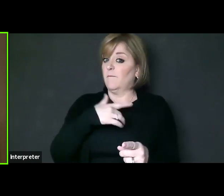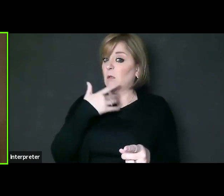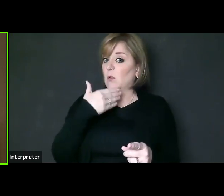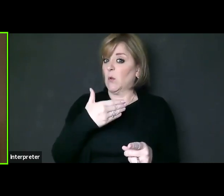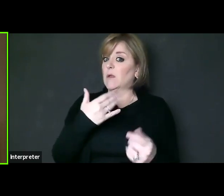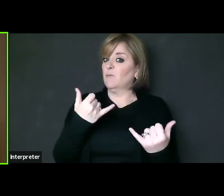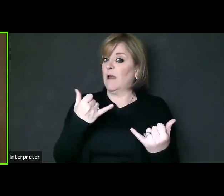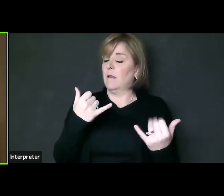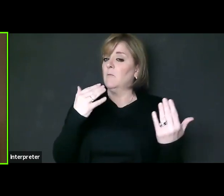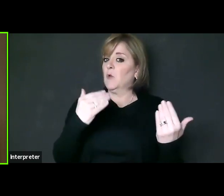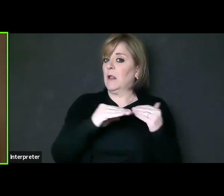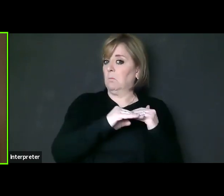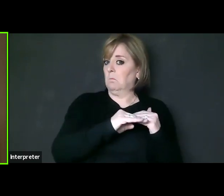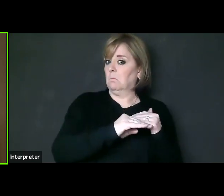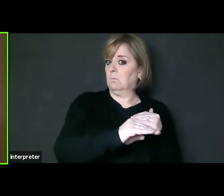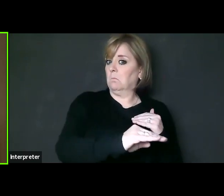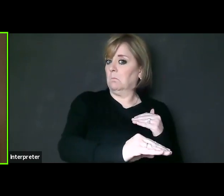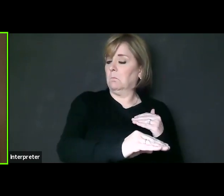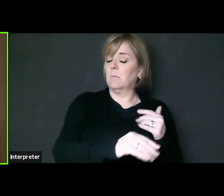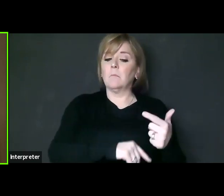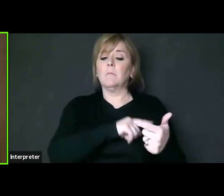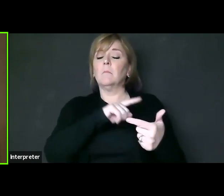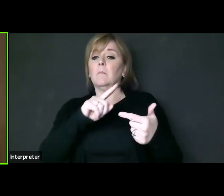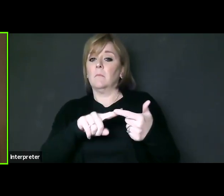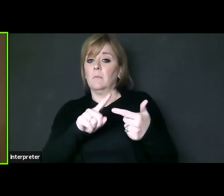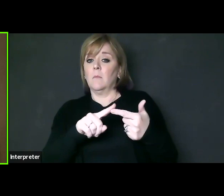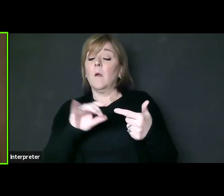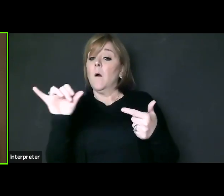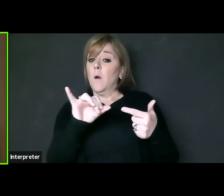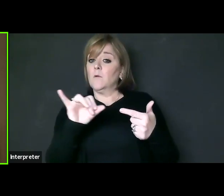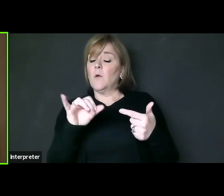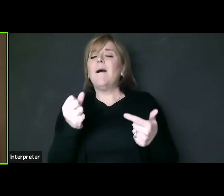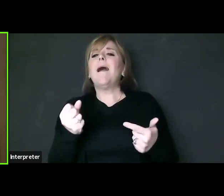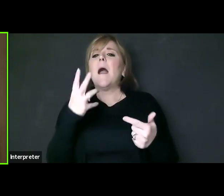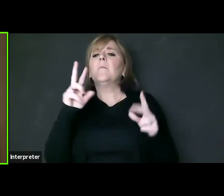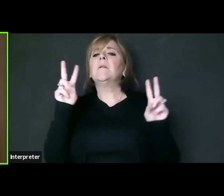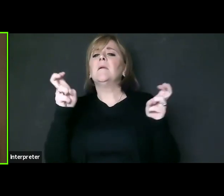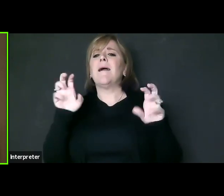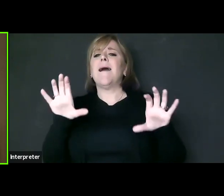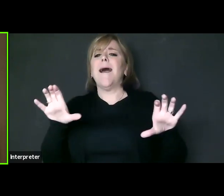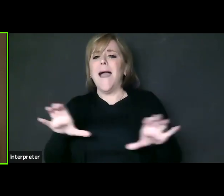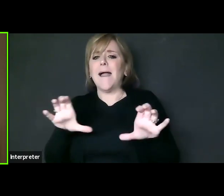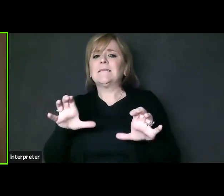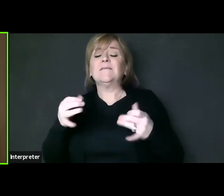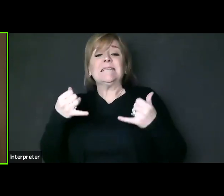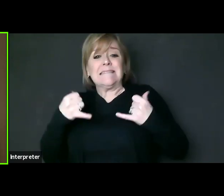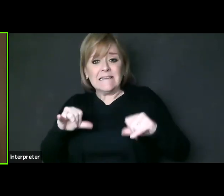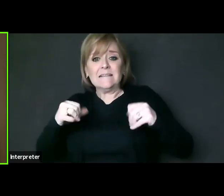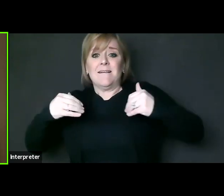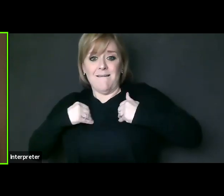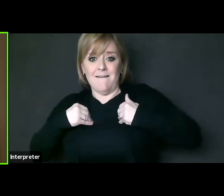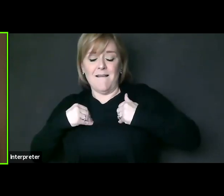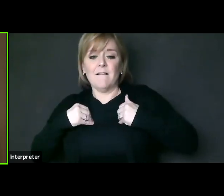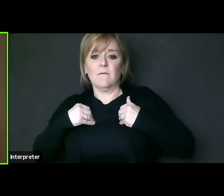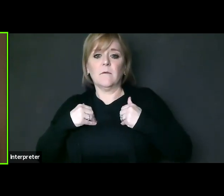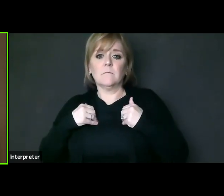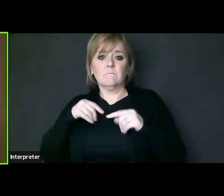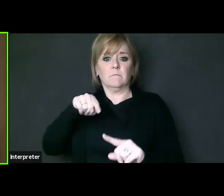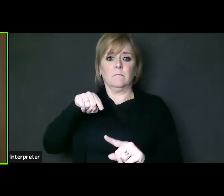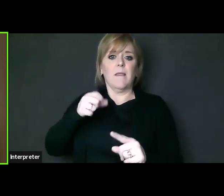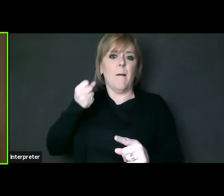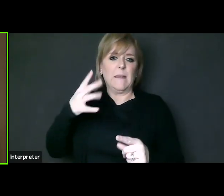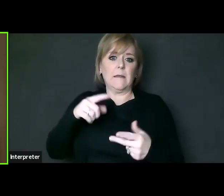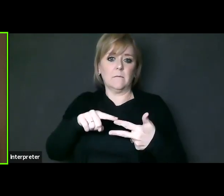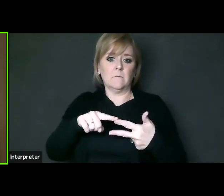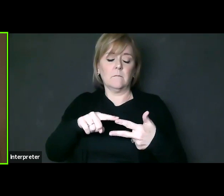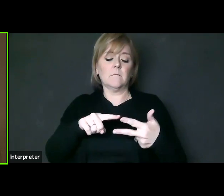very steady. We're also looking at the number of active cases we have. And finally, we're looking at the